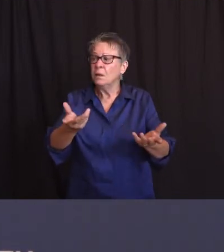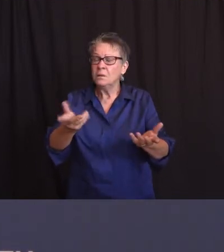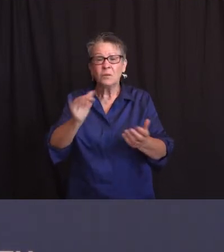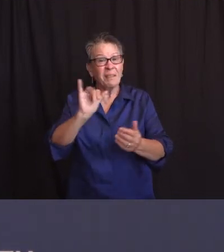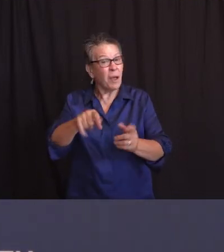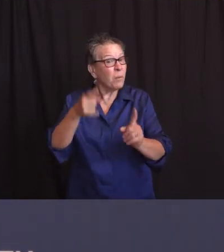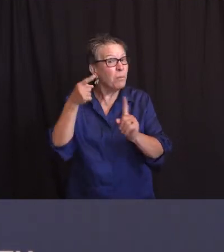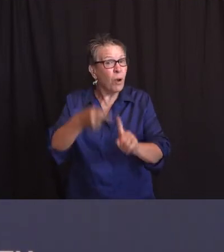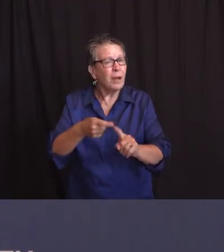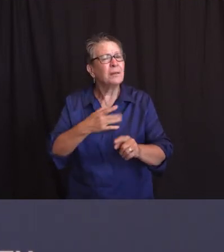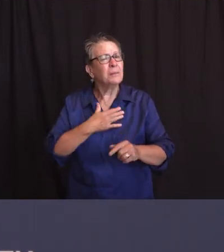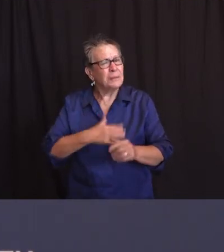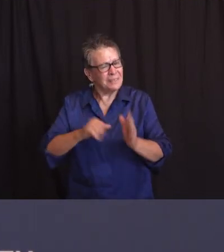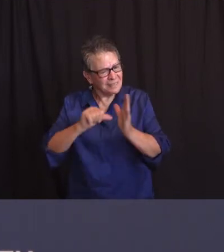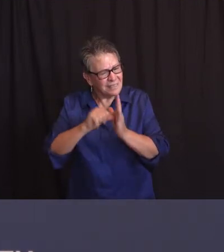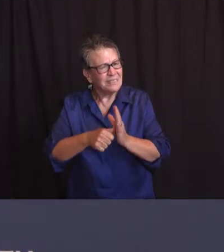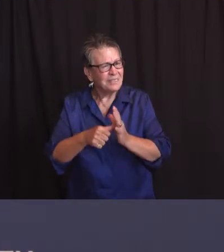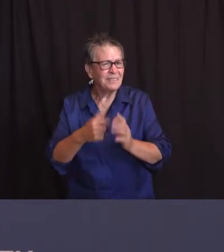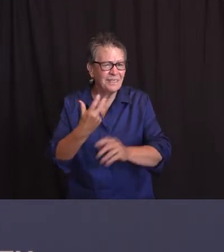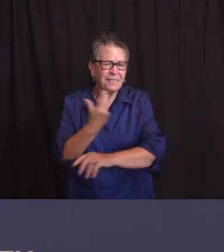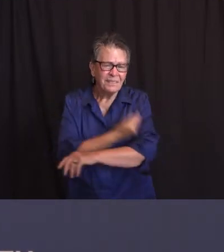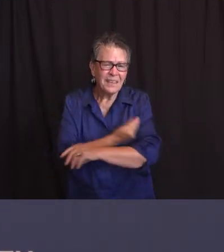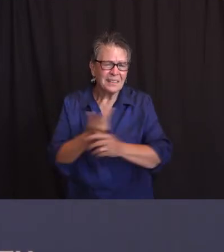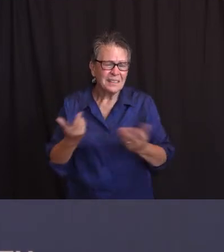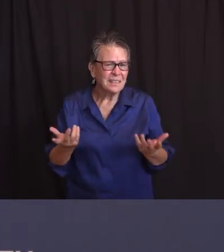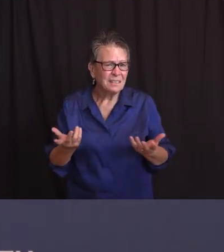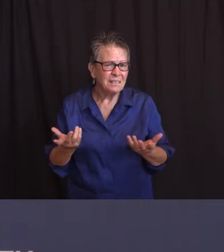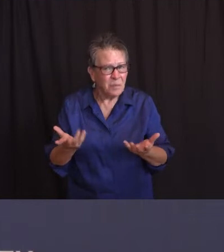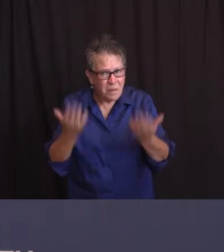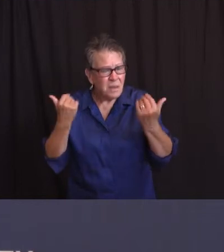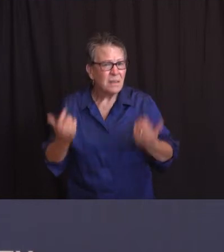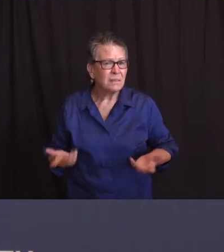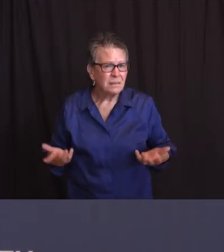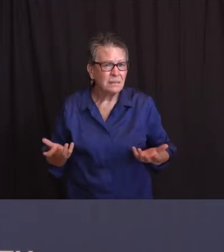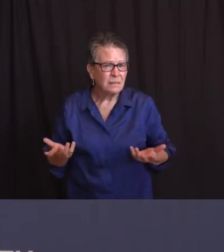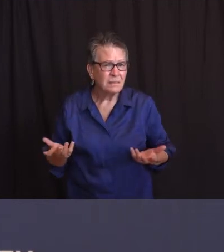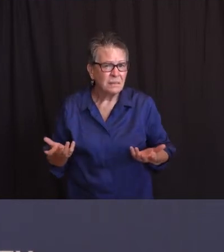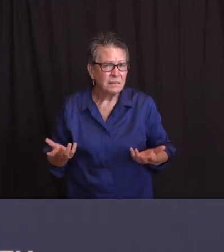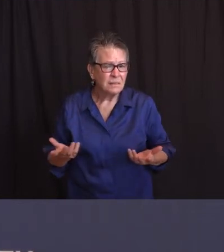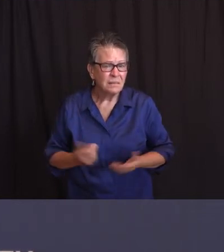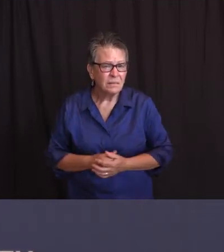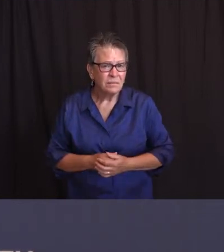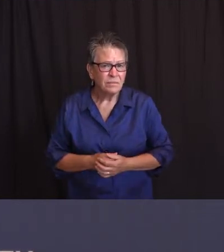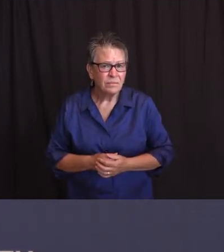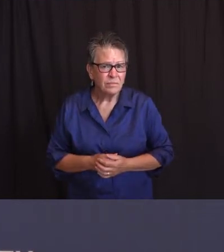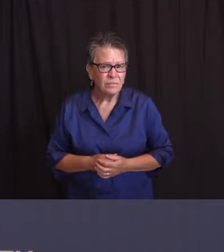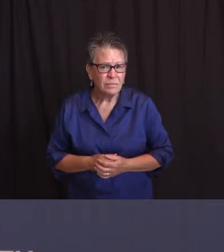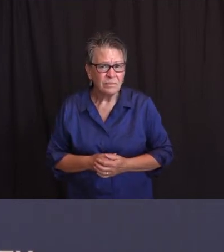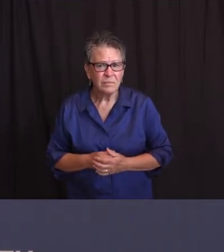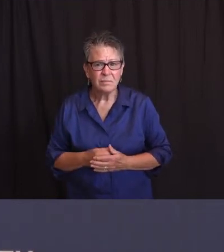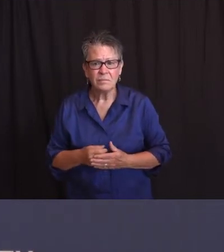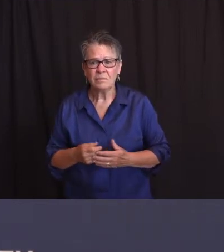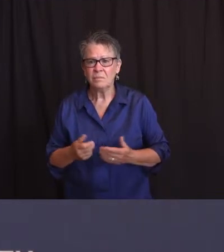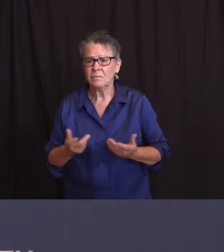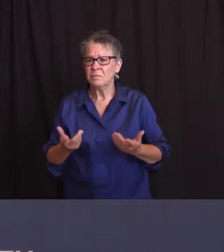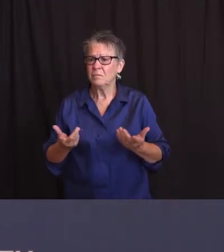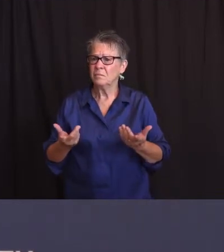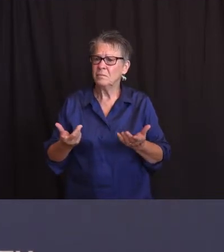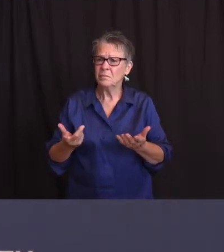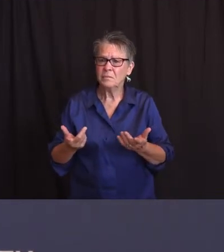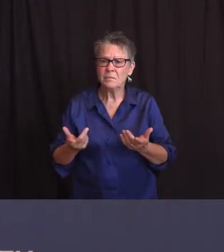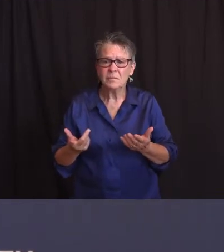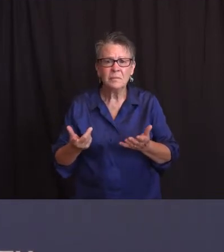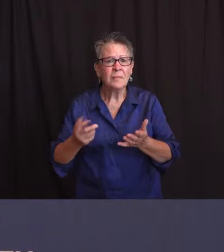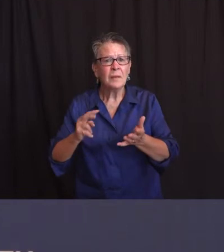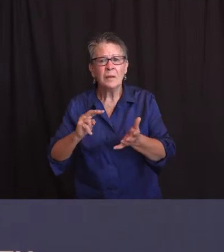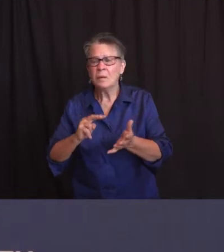be, and the fewer public health parameters we're going to have to put in place to allow us to live our lives